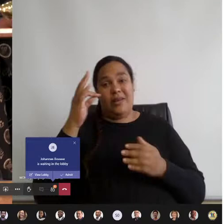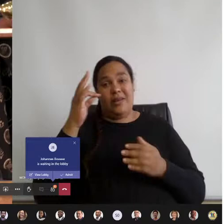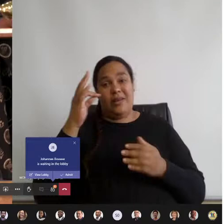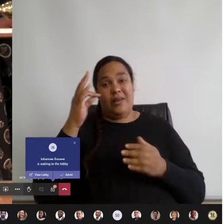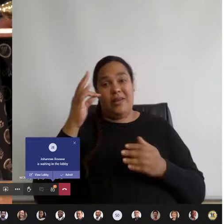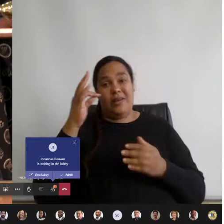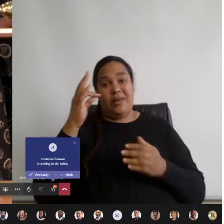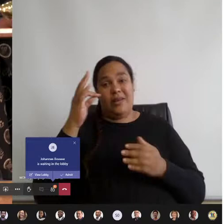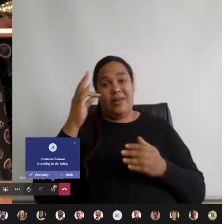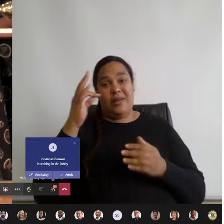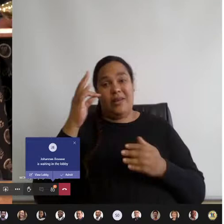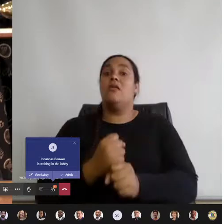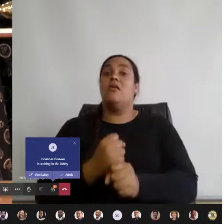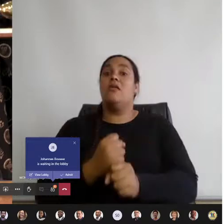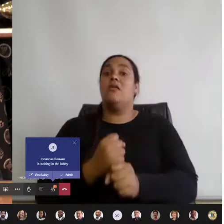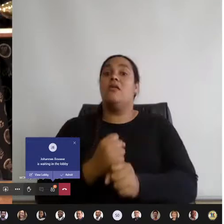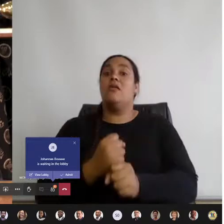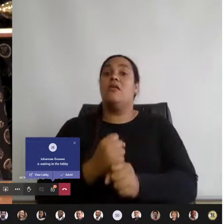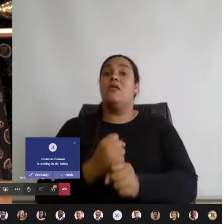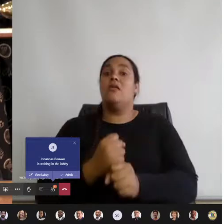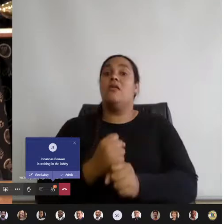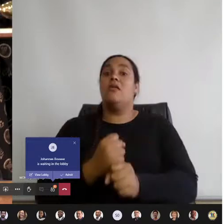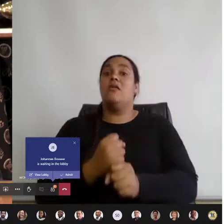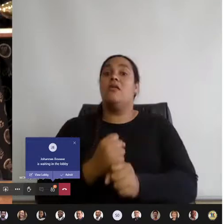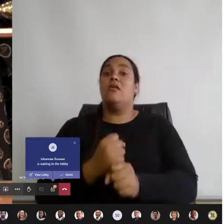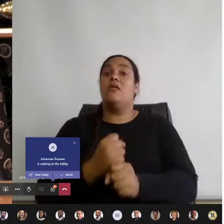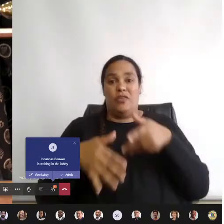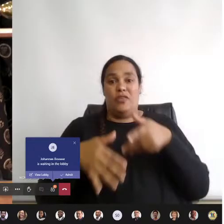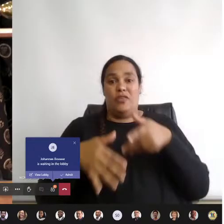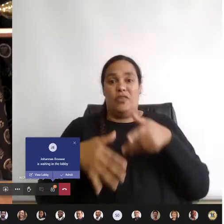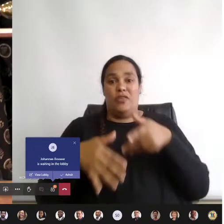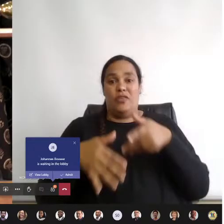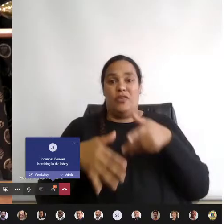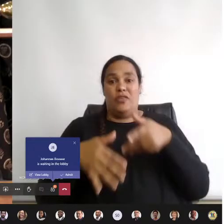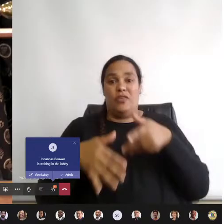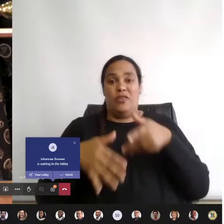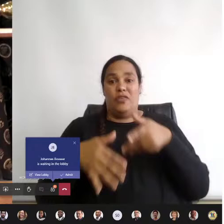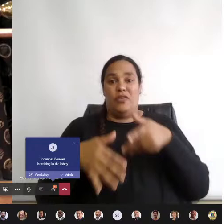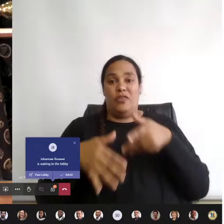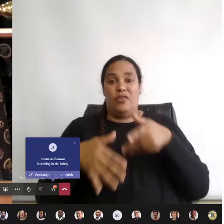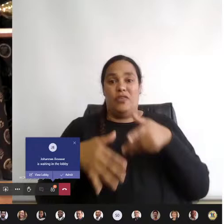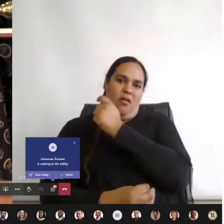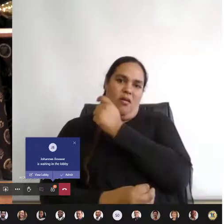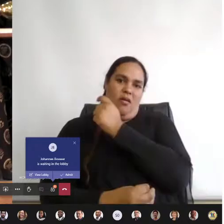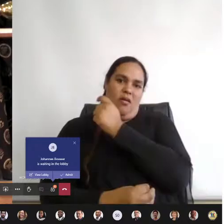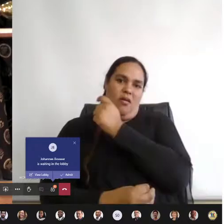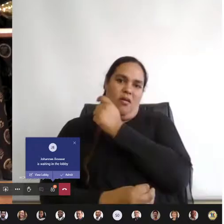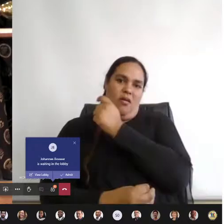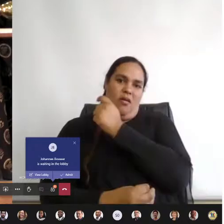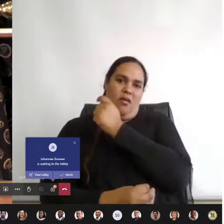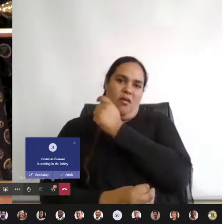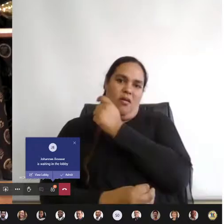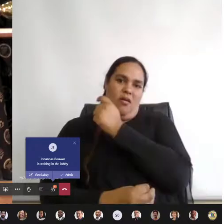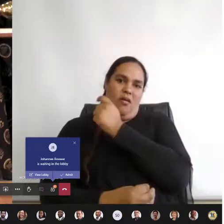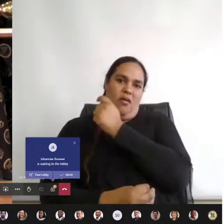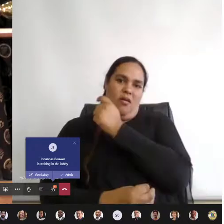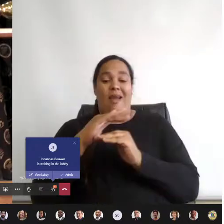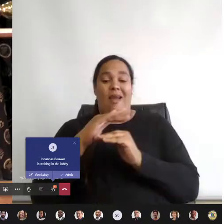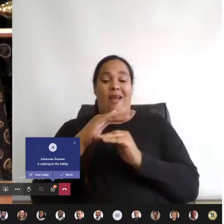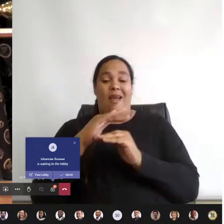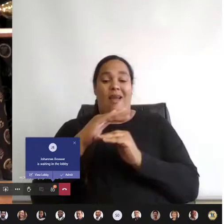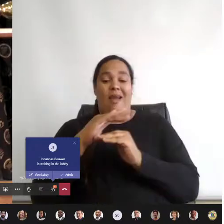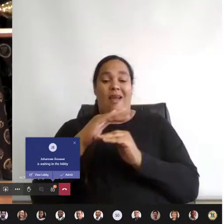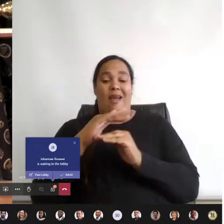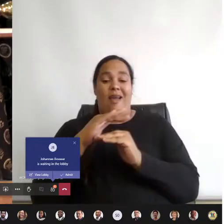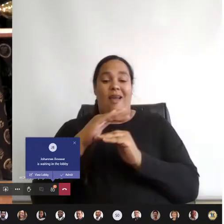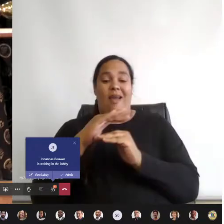27 years, people in this country are getting poorer and not the opposite. Under ANC rule in this